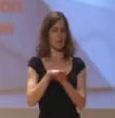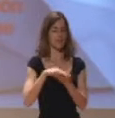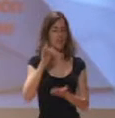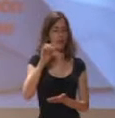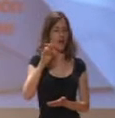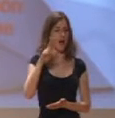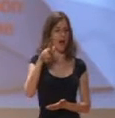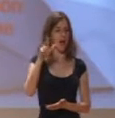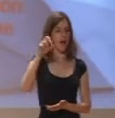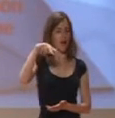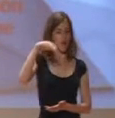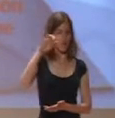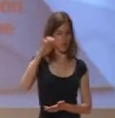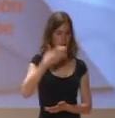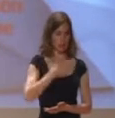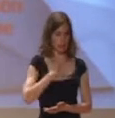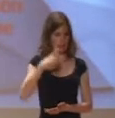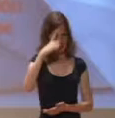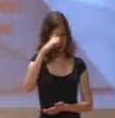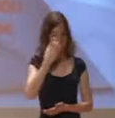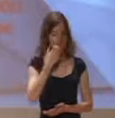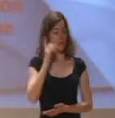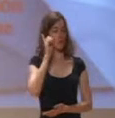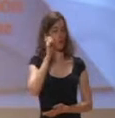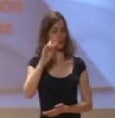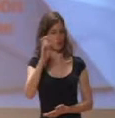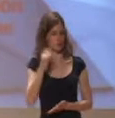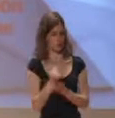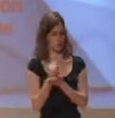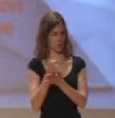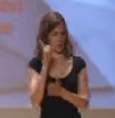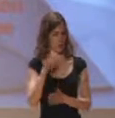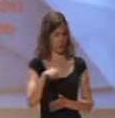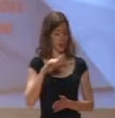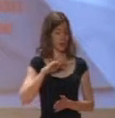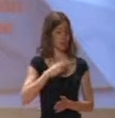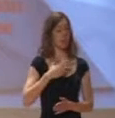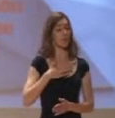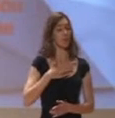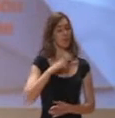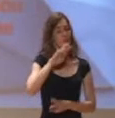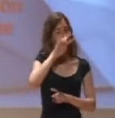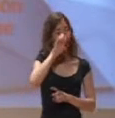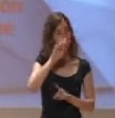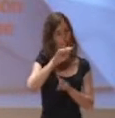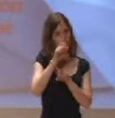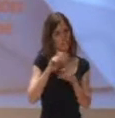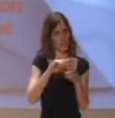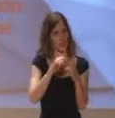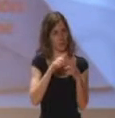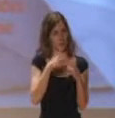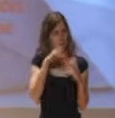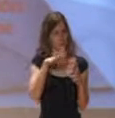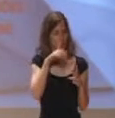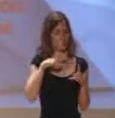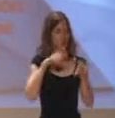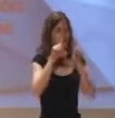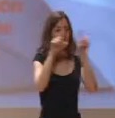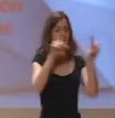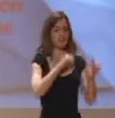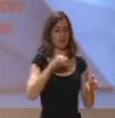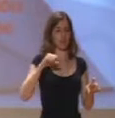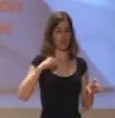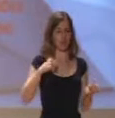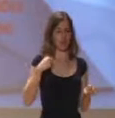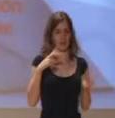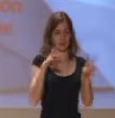mobile phones, Android and tablets, for example? My second question is: as a private company with dealing with